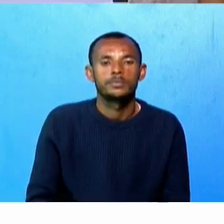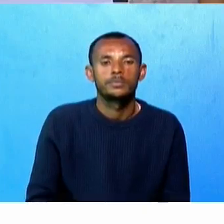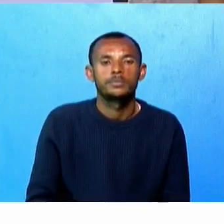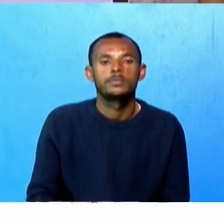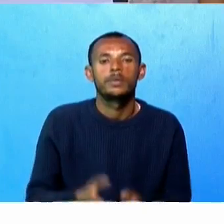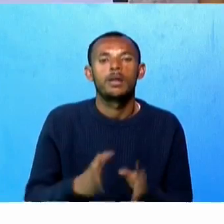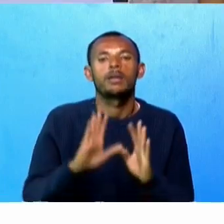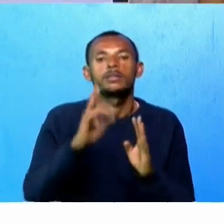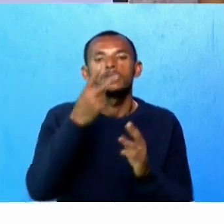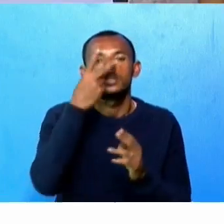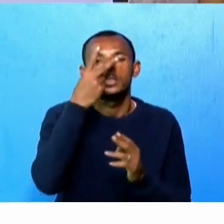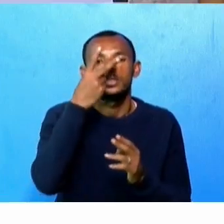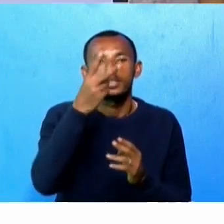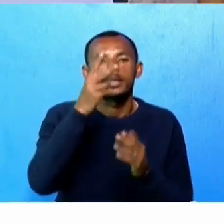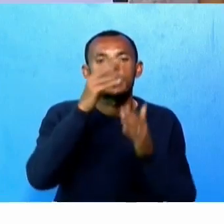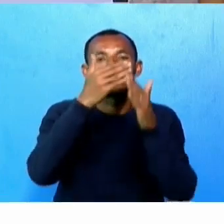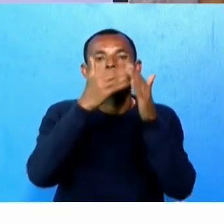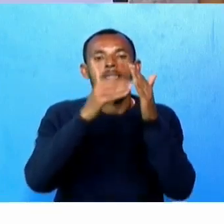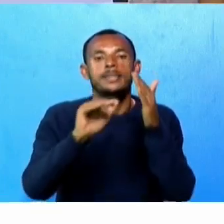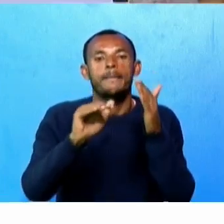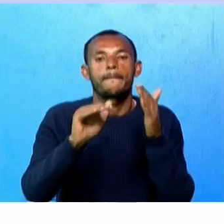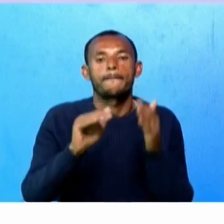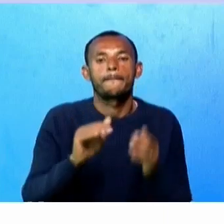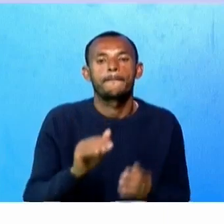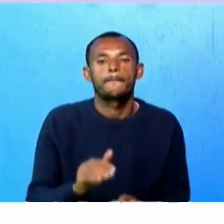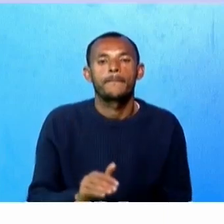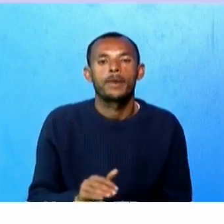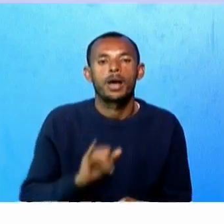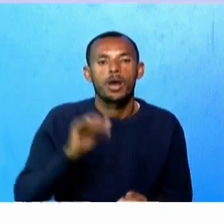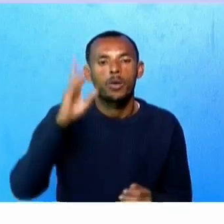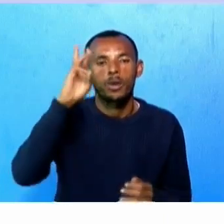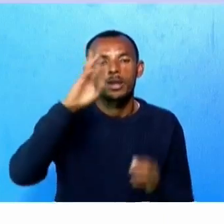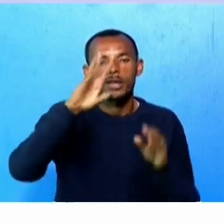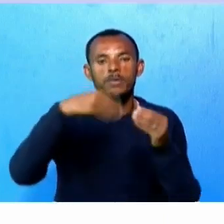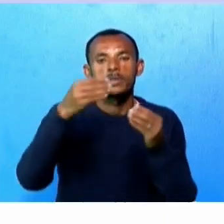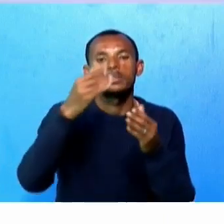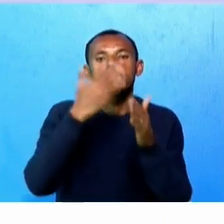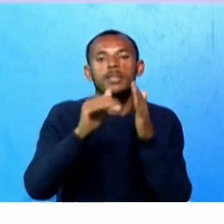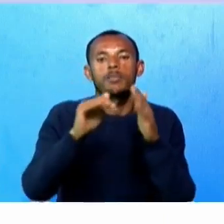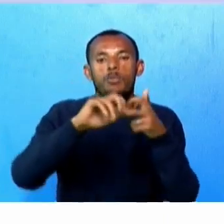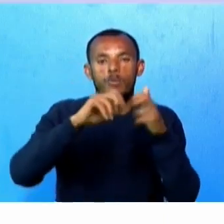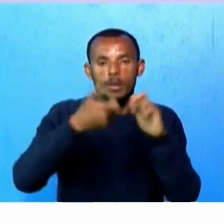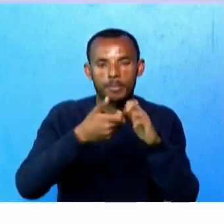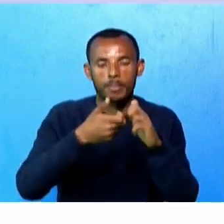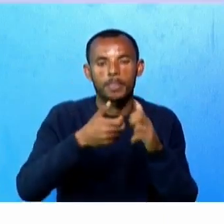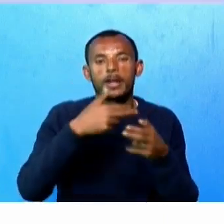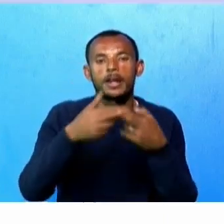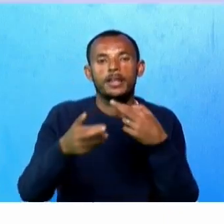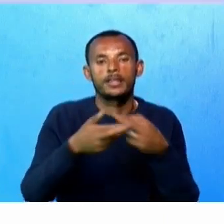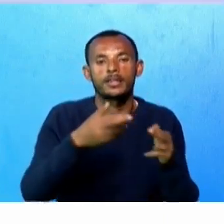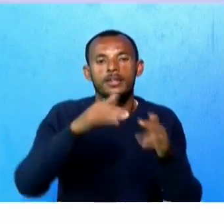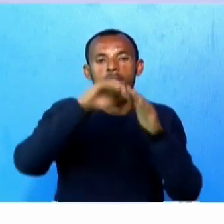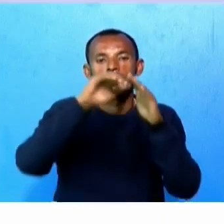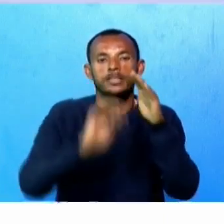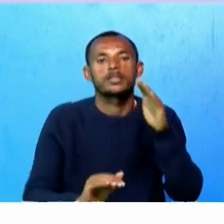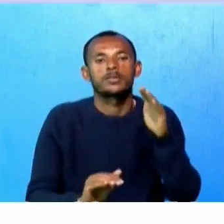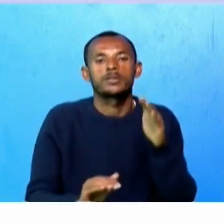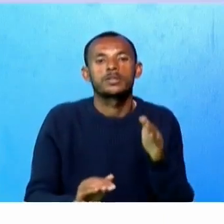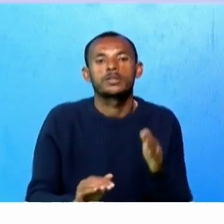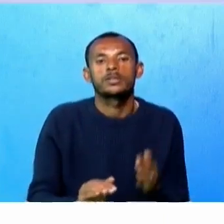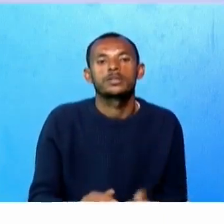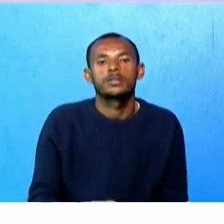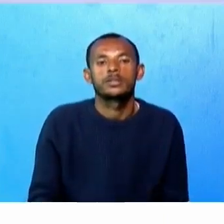let's see some, I will give you some problems related with discount. Okay, take